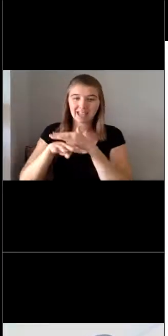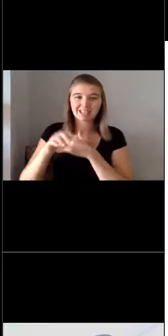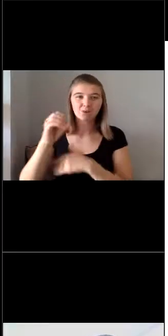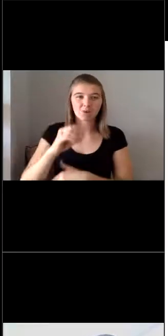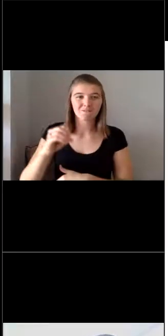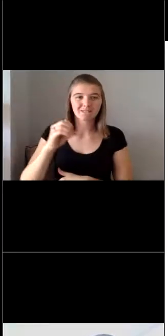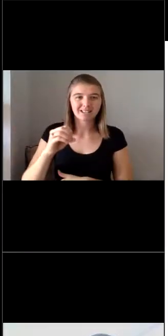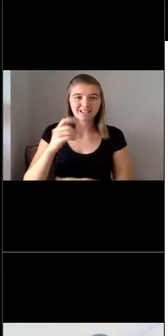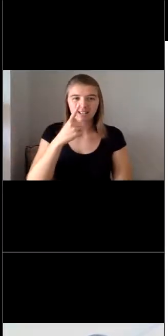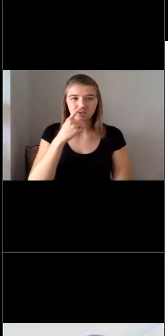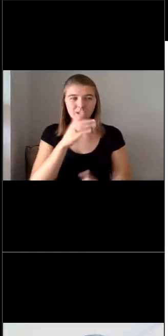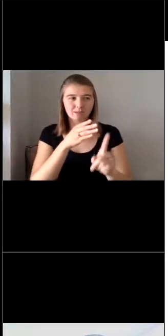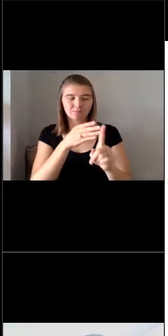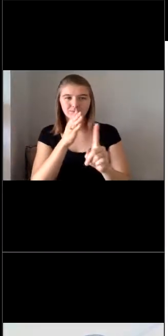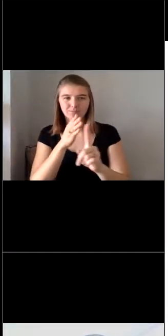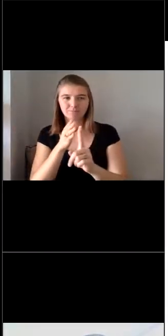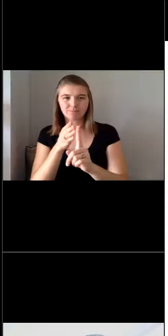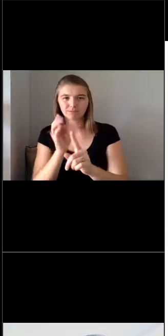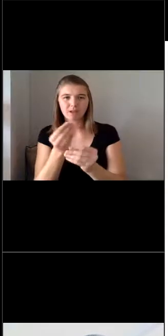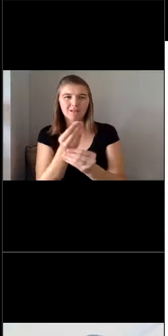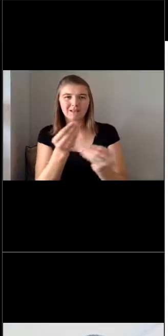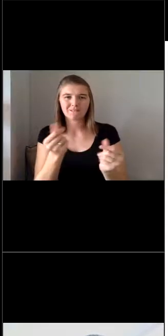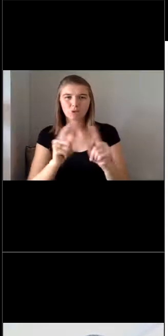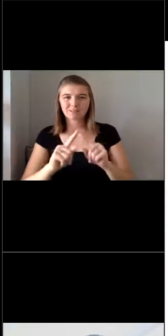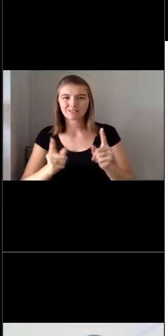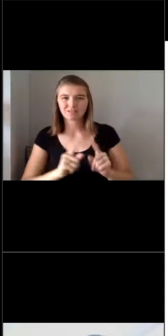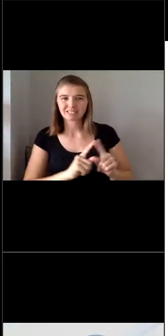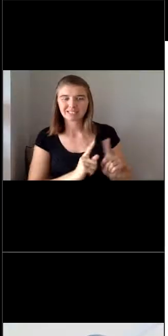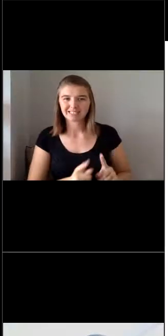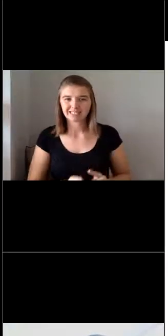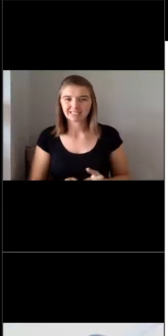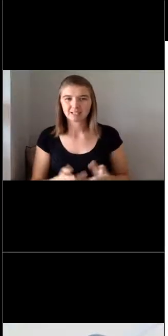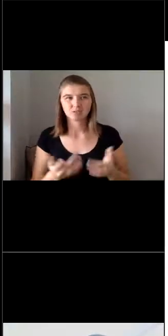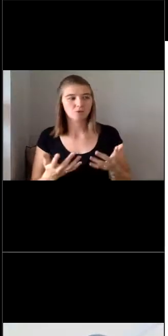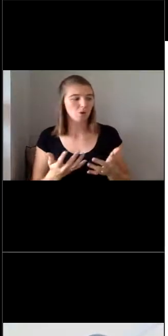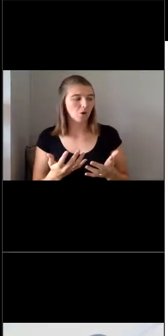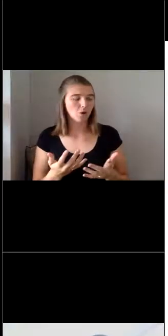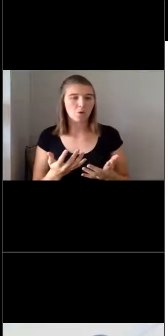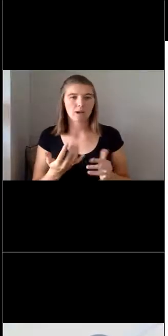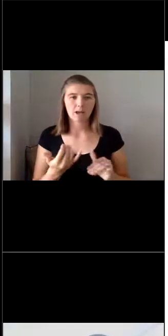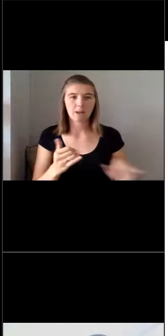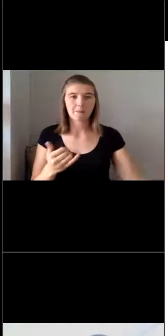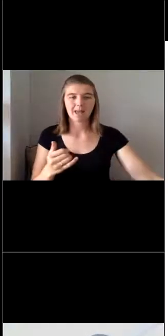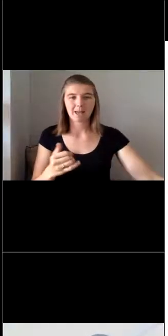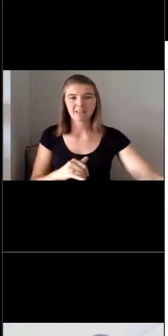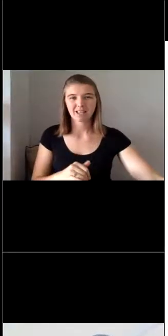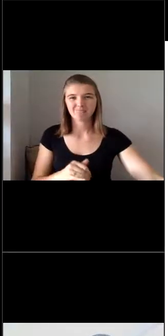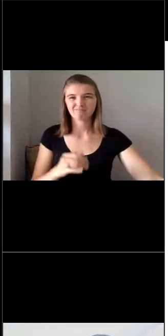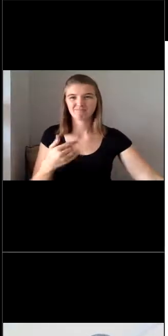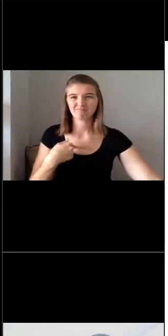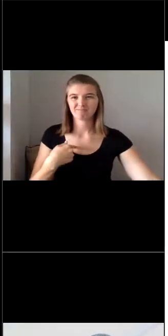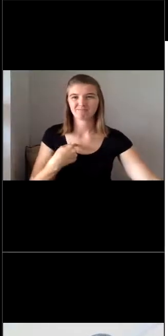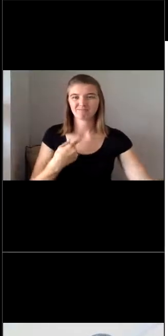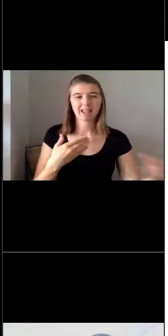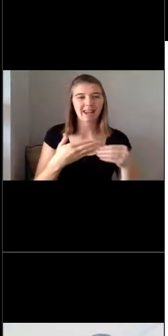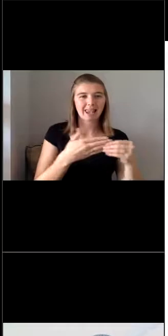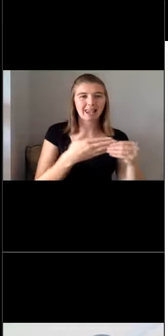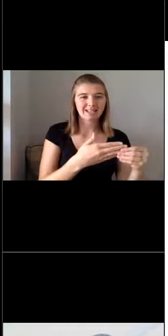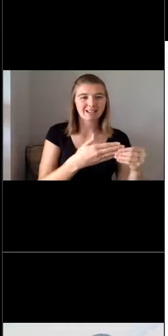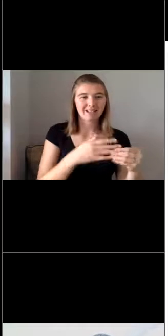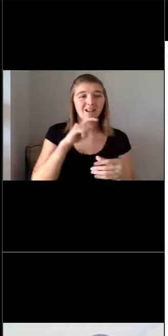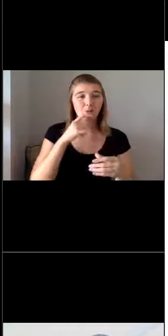the ergonomic changes that are needed, etc. So as leaders, you had to go out and ask the questions